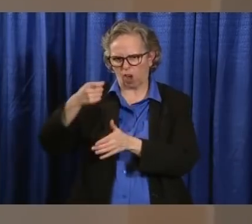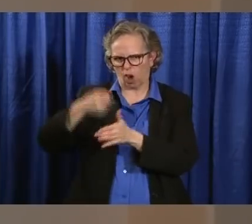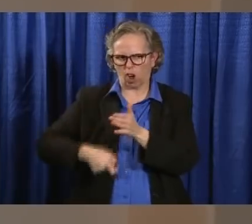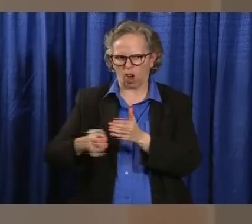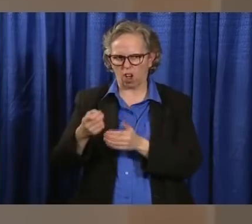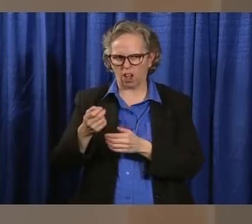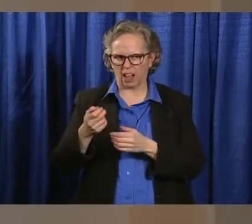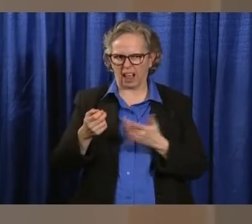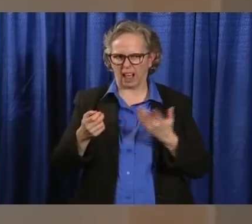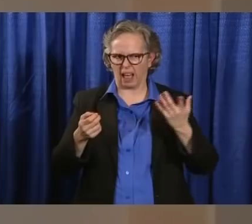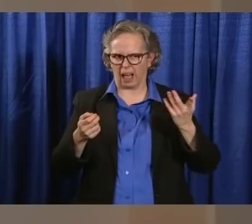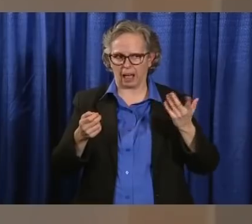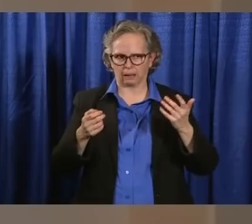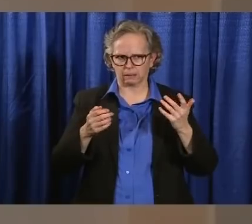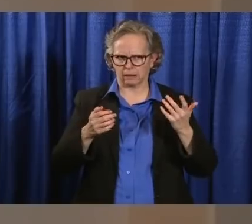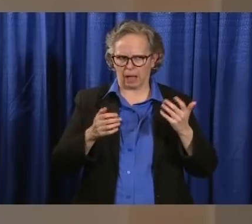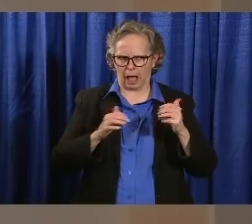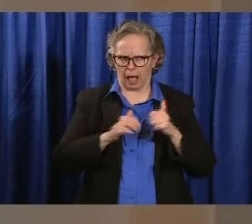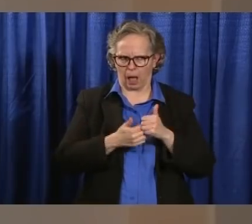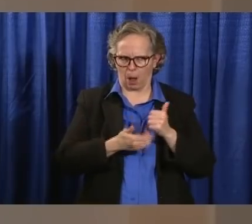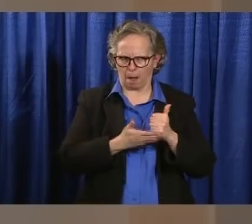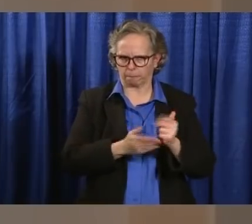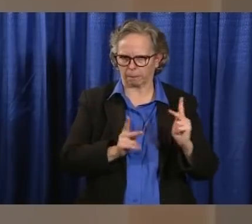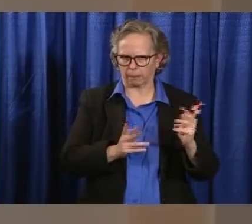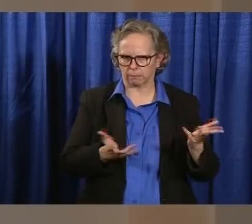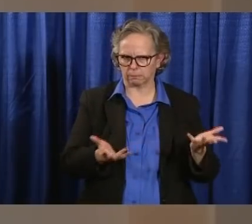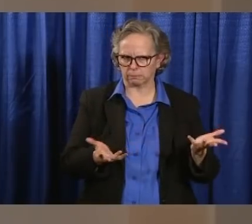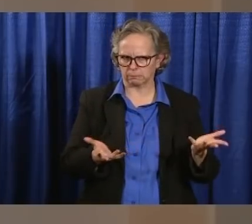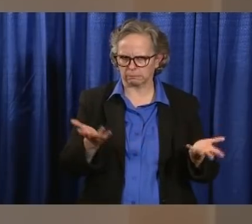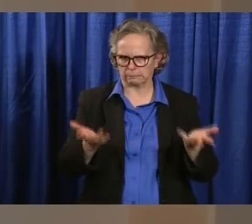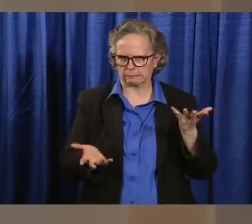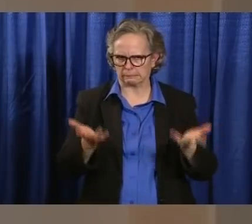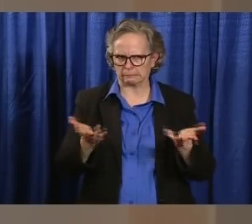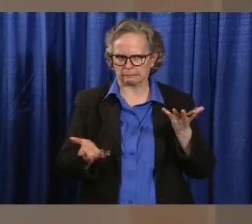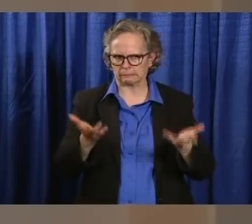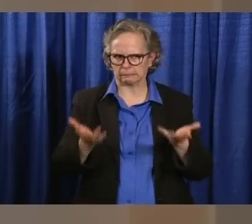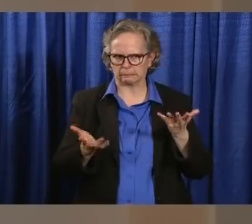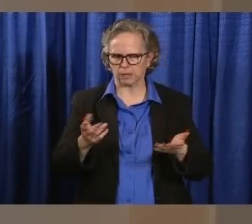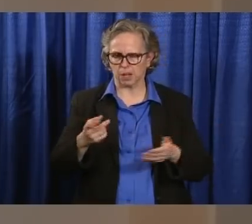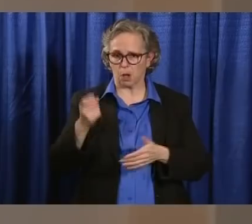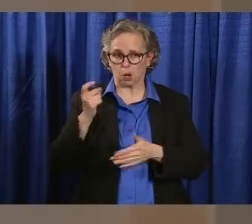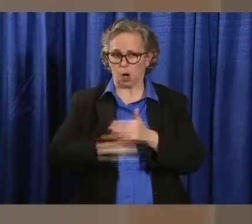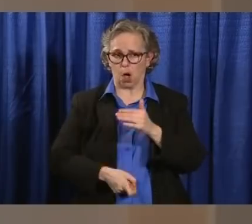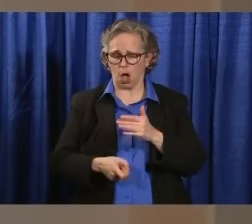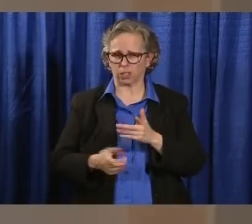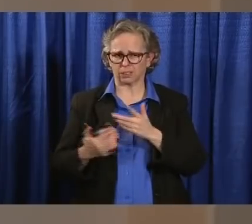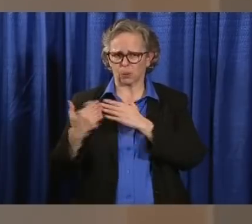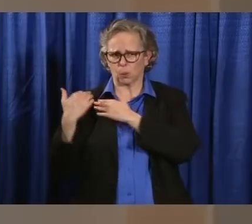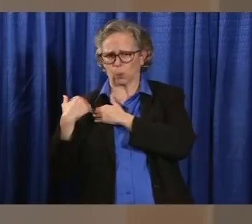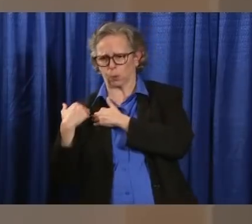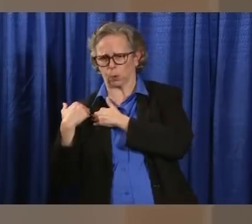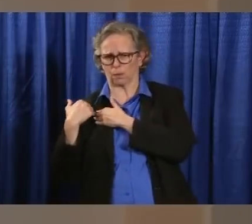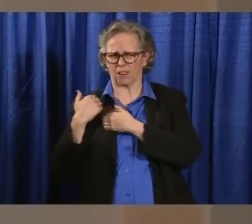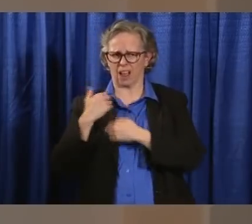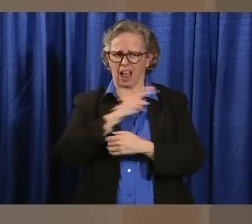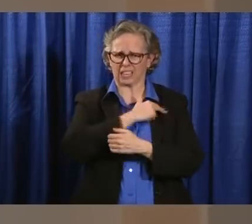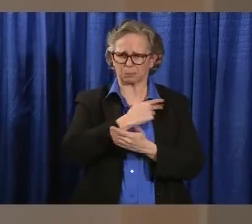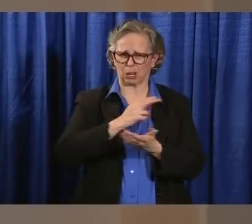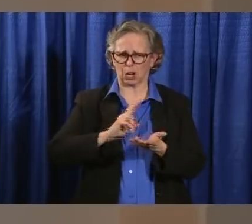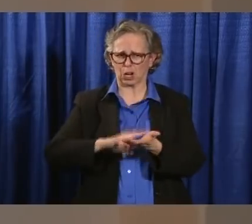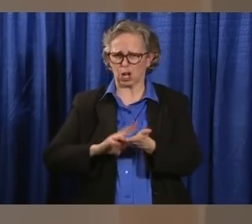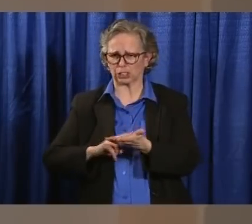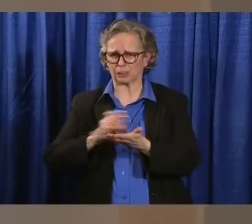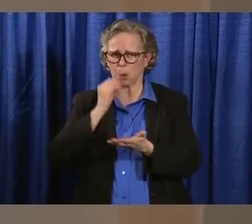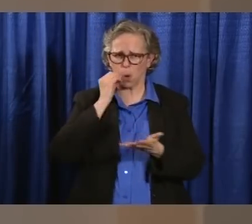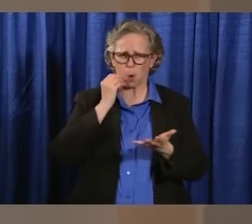that, in terms of what the cost crunches on hospitals and nursing homes and the Medicaid system,